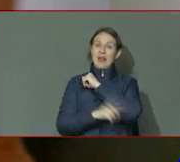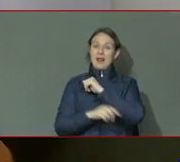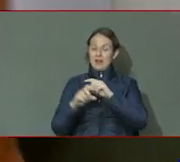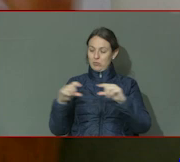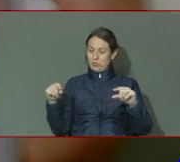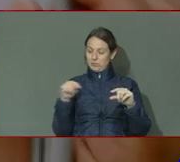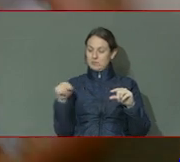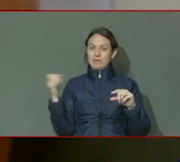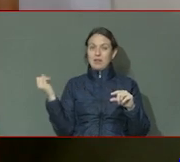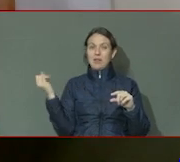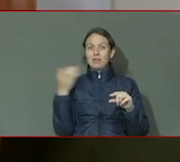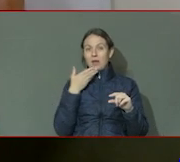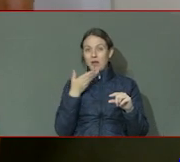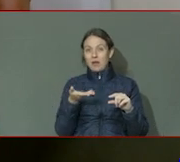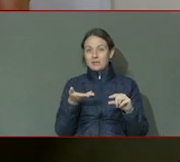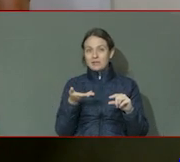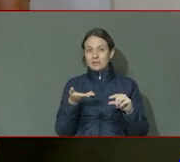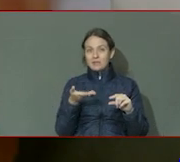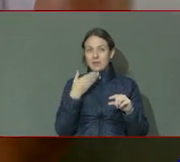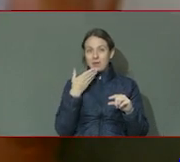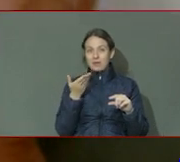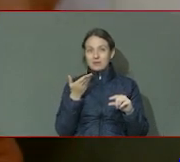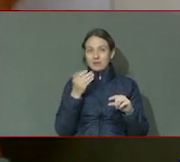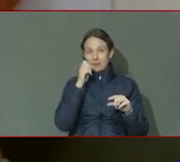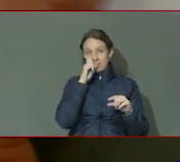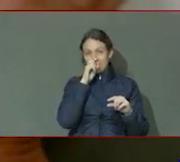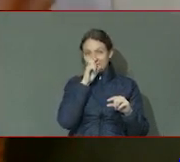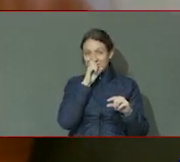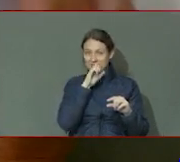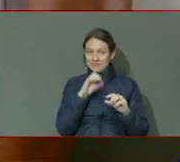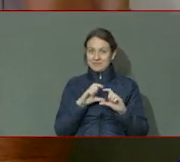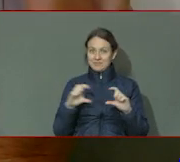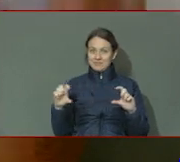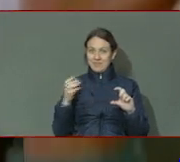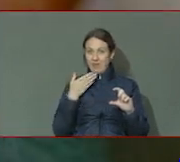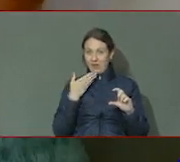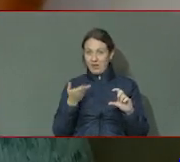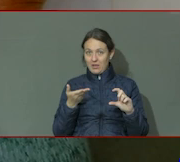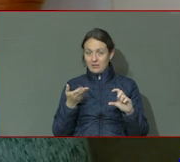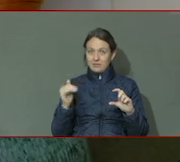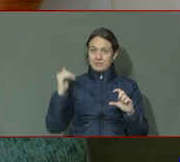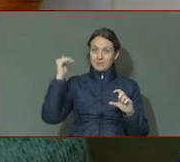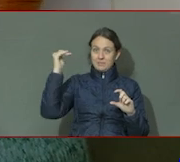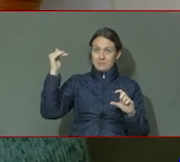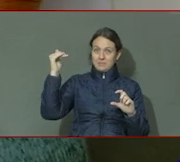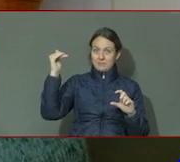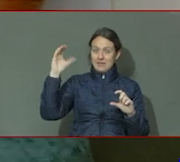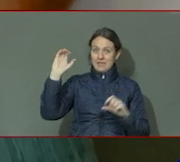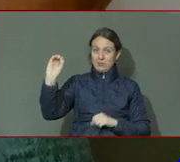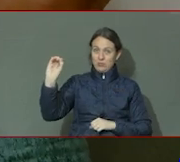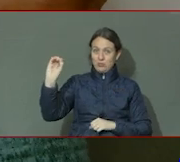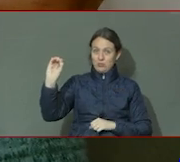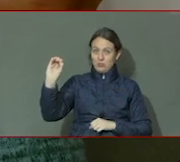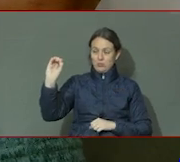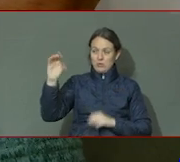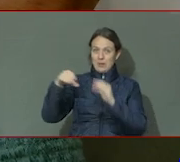the same as this was your answer row, this is my answer row. So now I see I had nothing